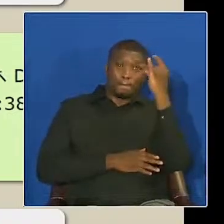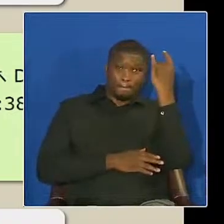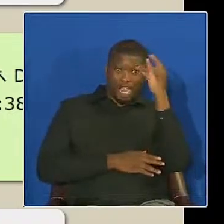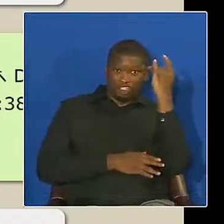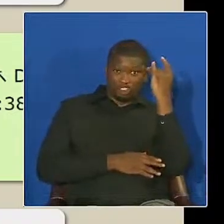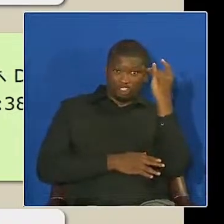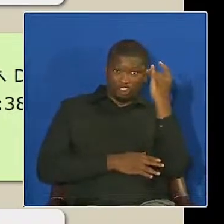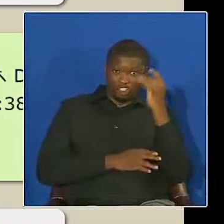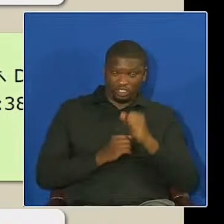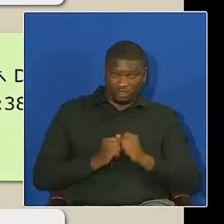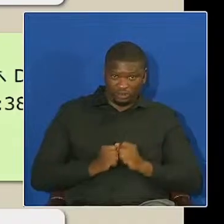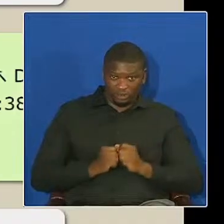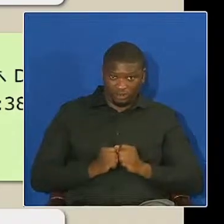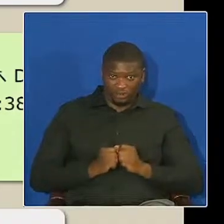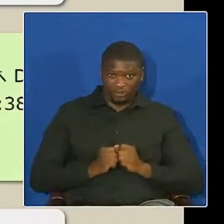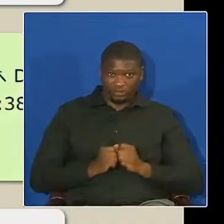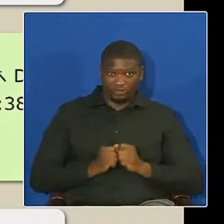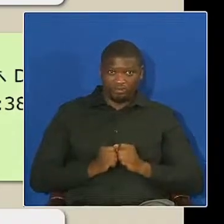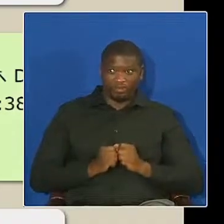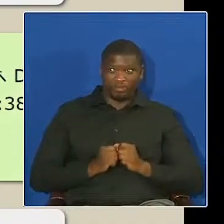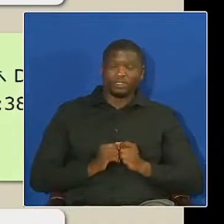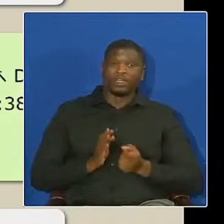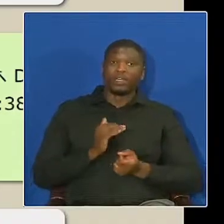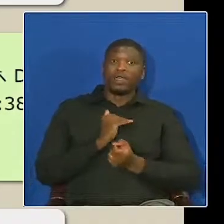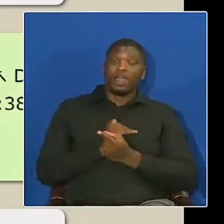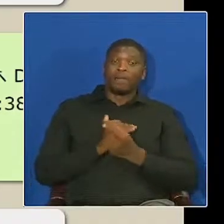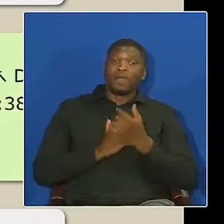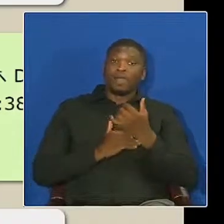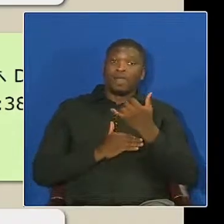March, there is a call